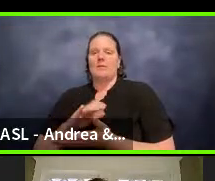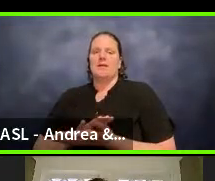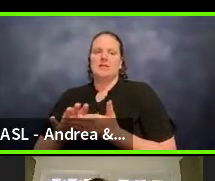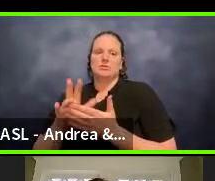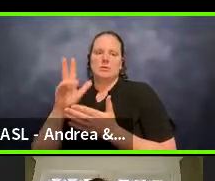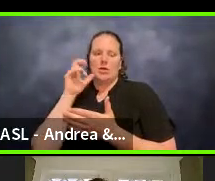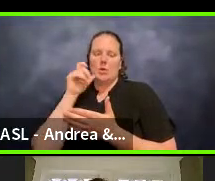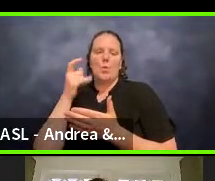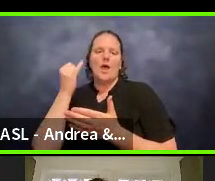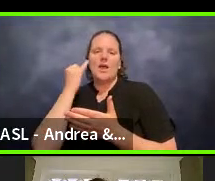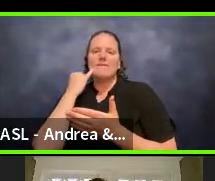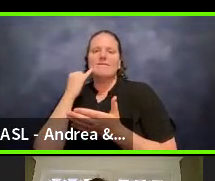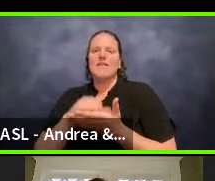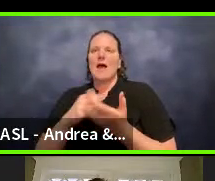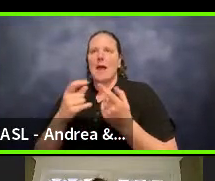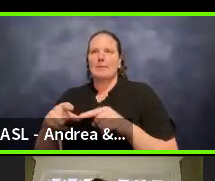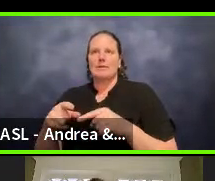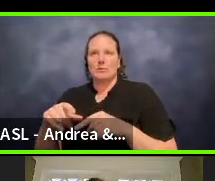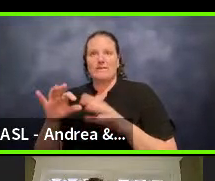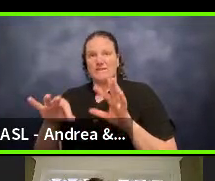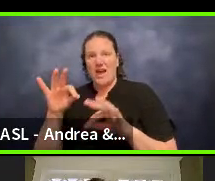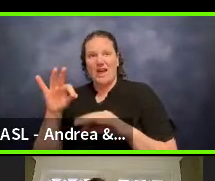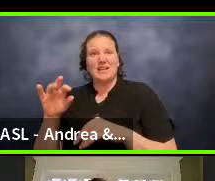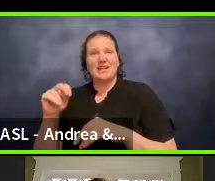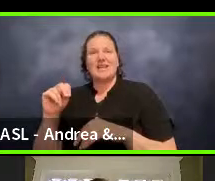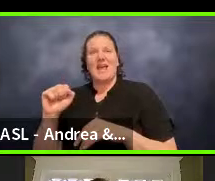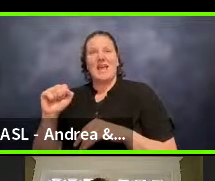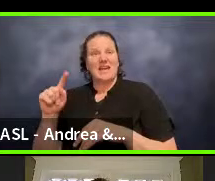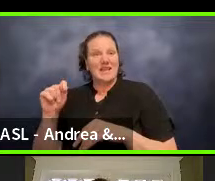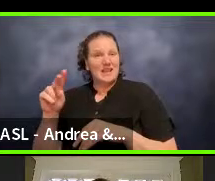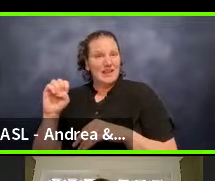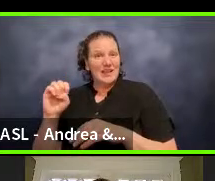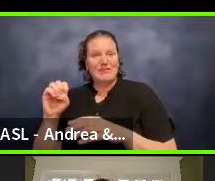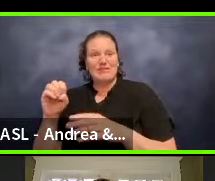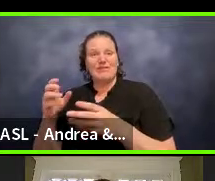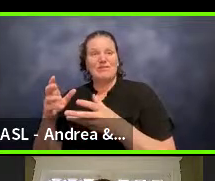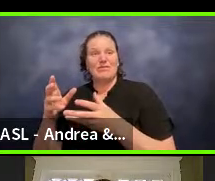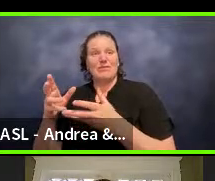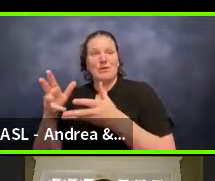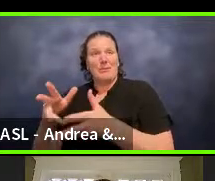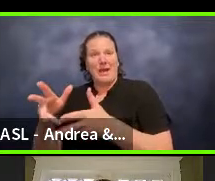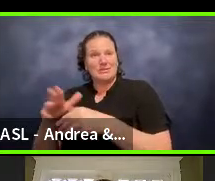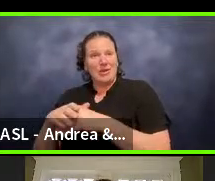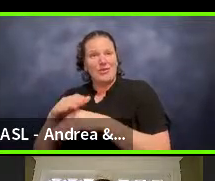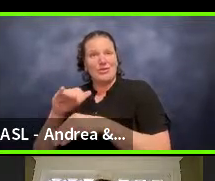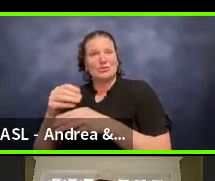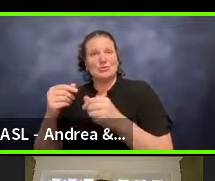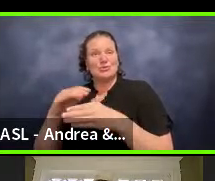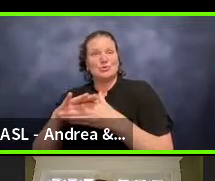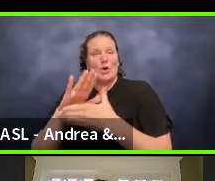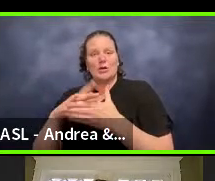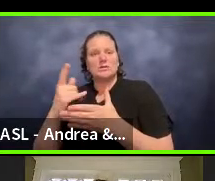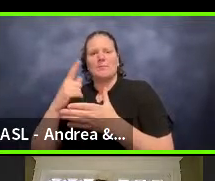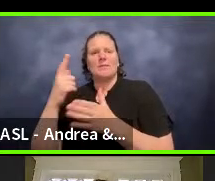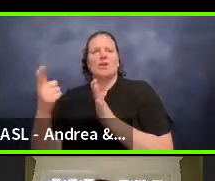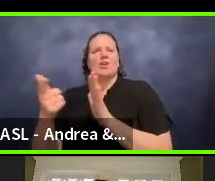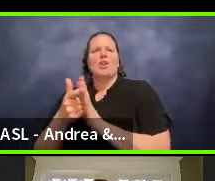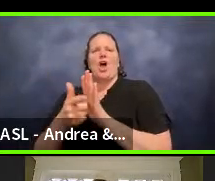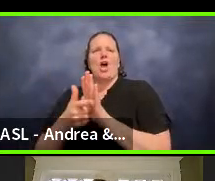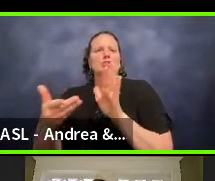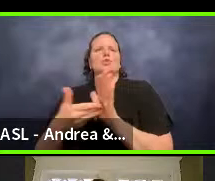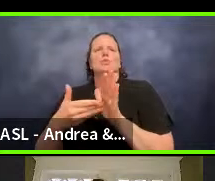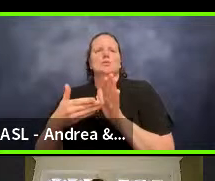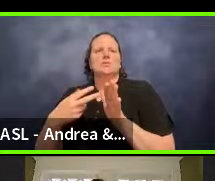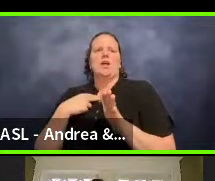these things all happen? What if we find native remains on the northern shore in Vancouver? What if there's lawsuits that tie this up? What if there's, just